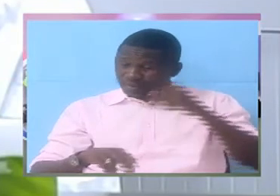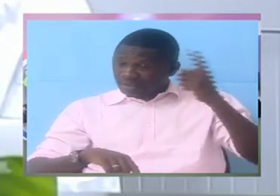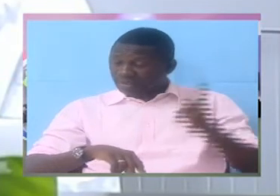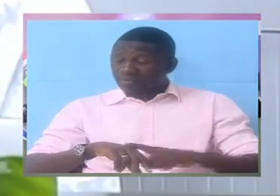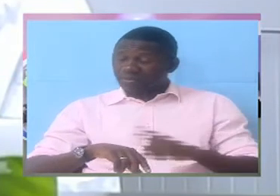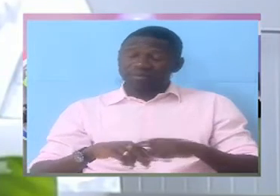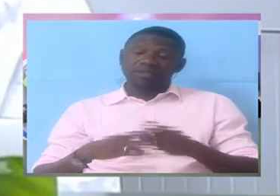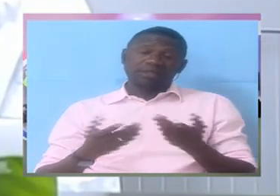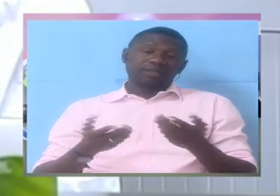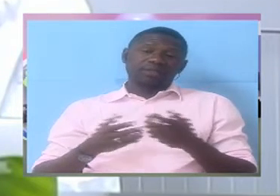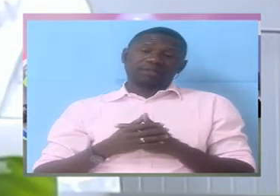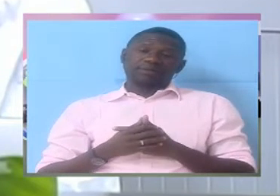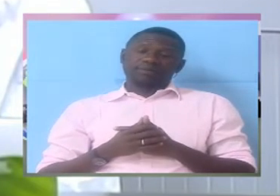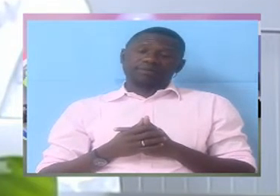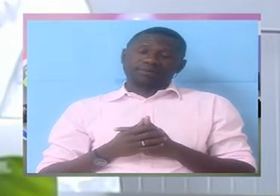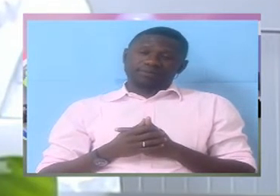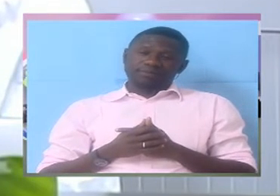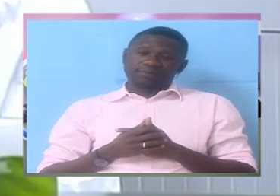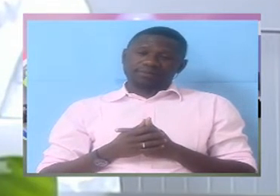Discipline